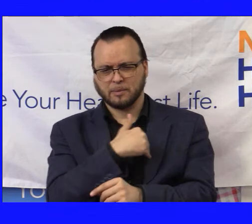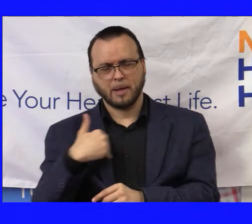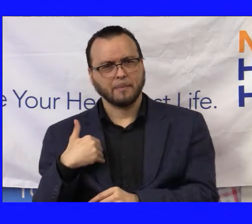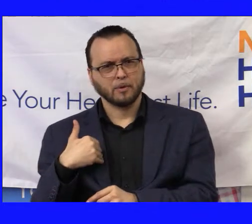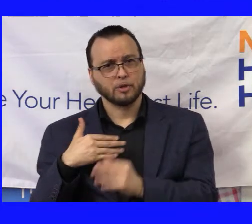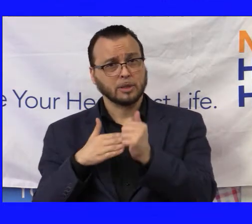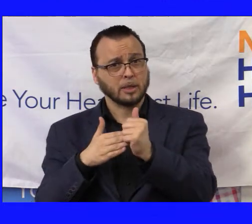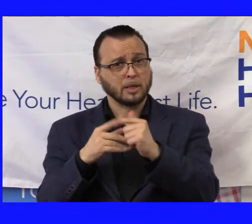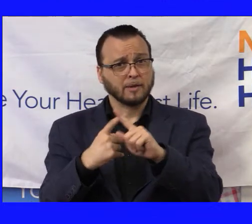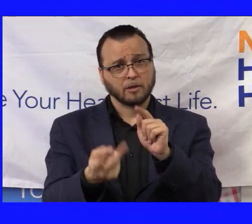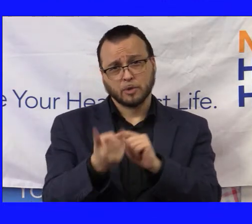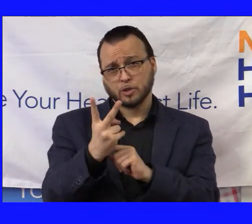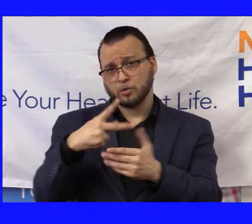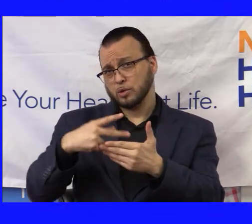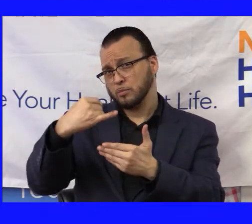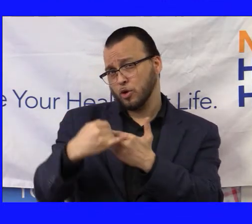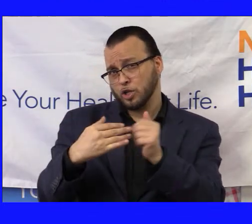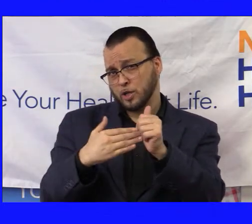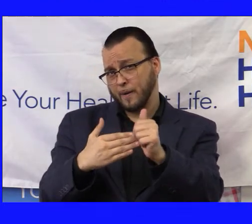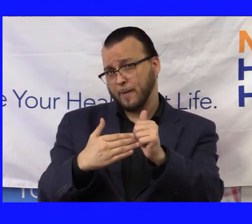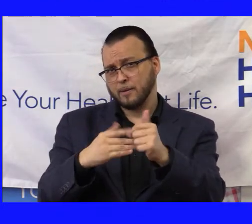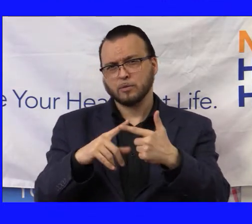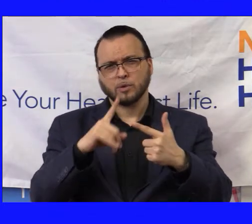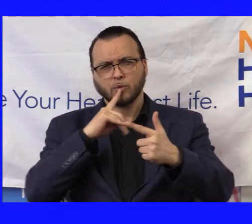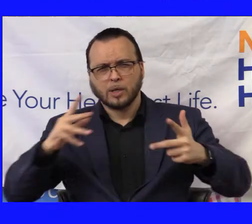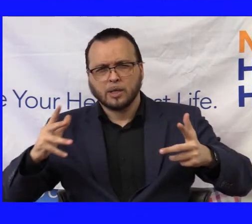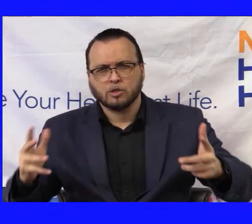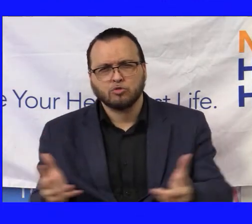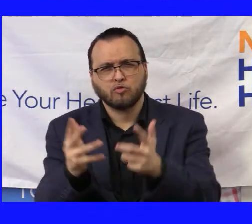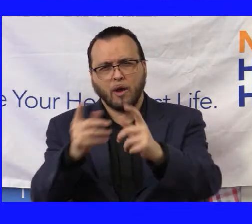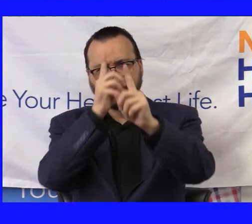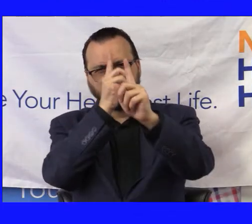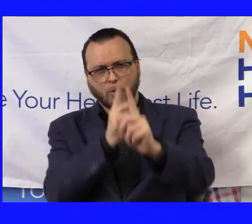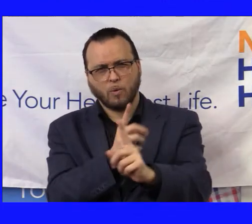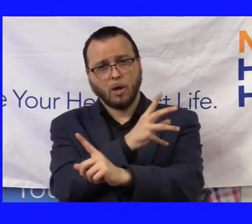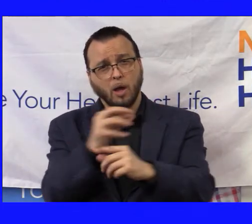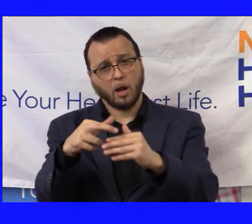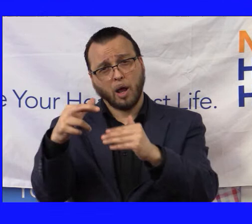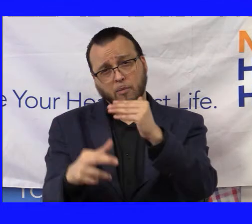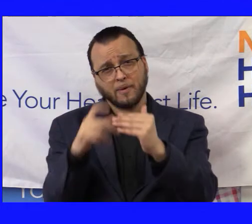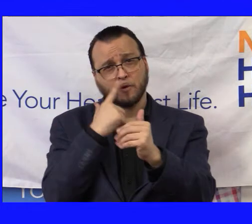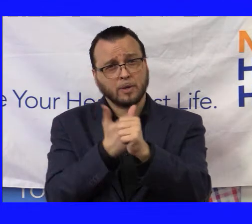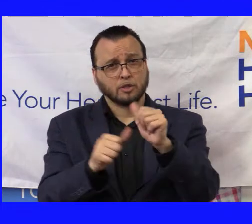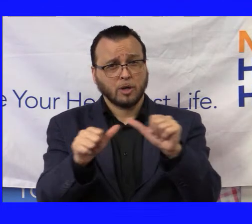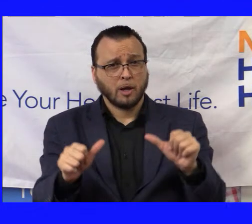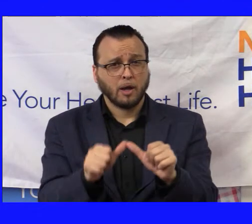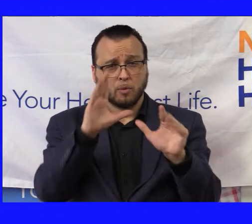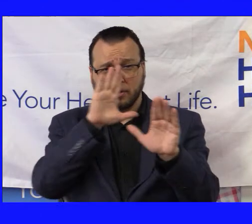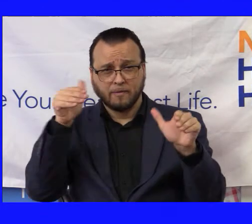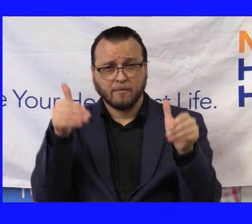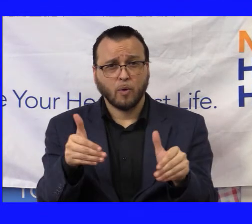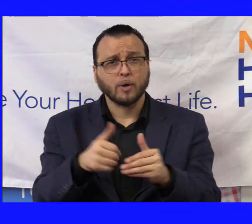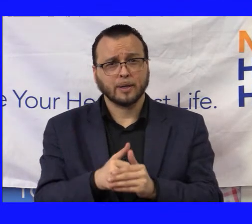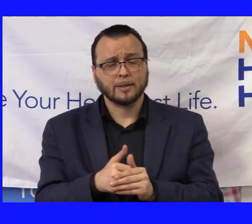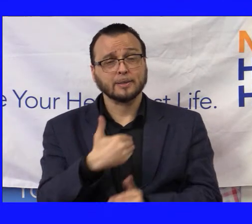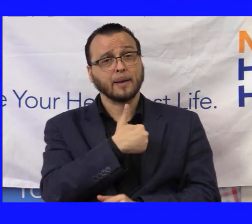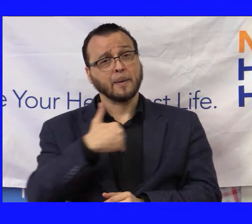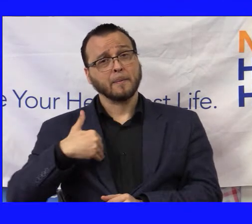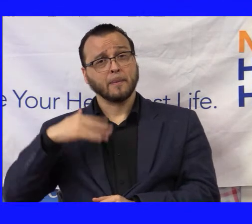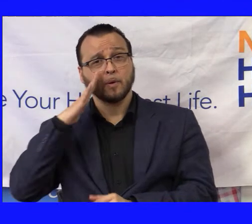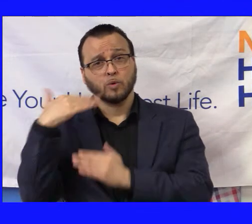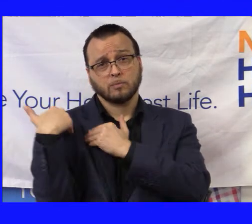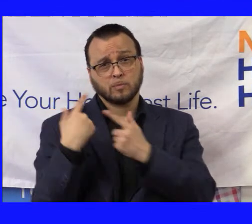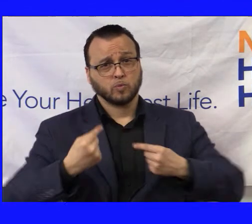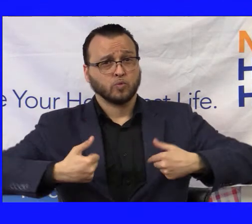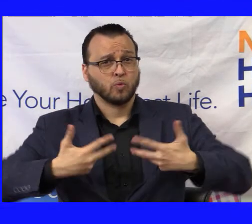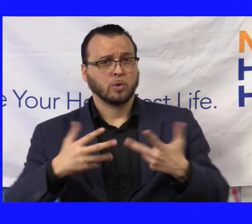guided by 2 project leads to really drive goals and outcomes in each area of focus. The members will be tasked to develop a